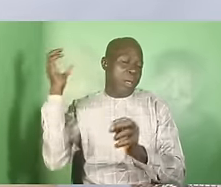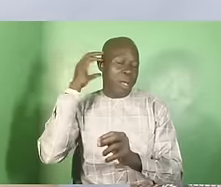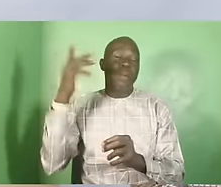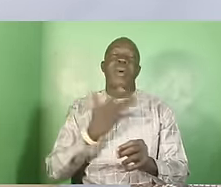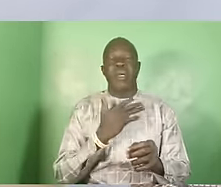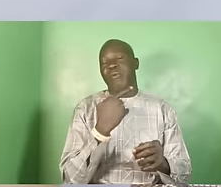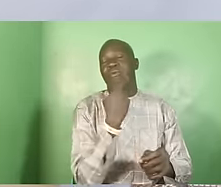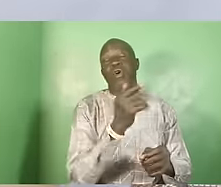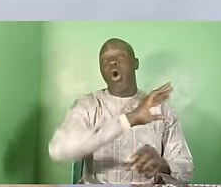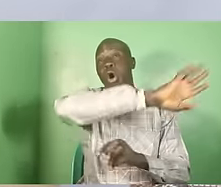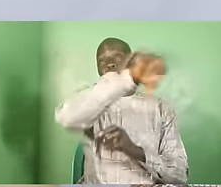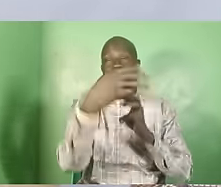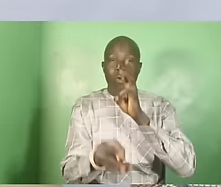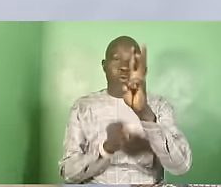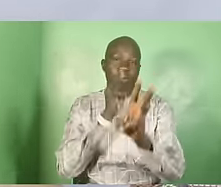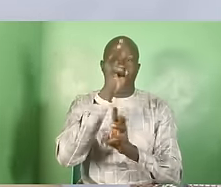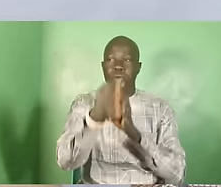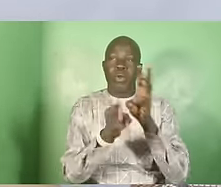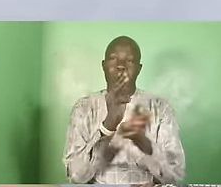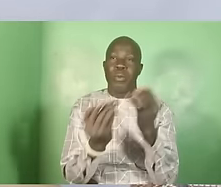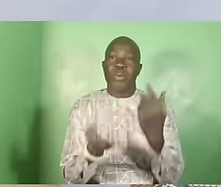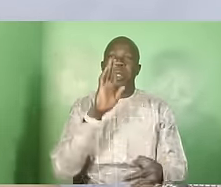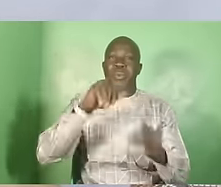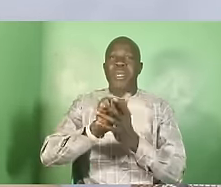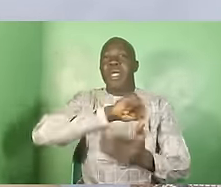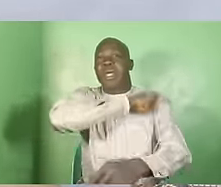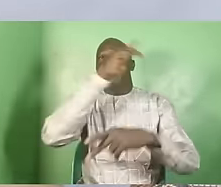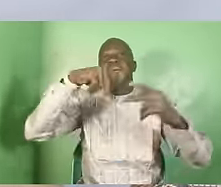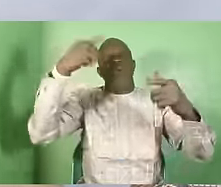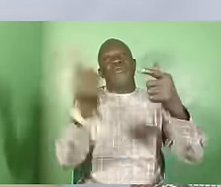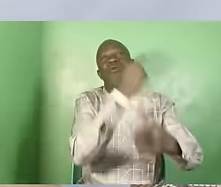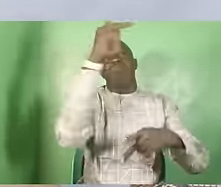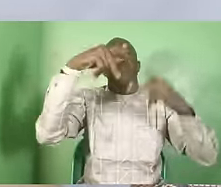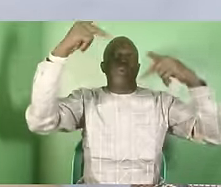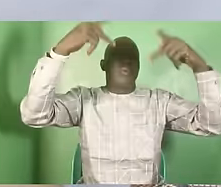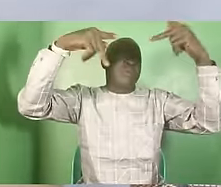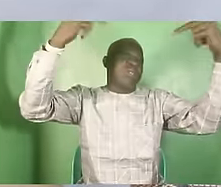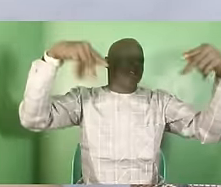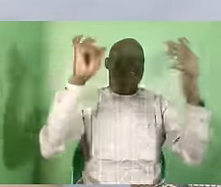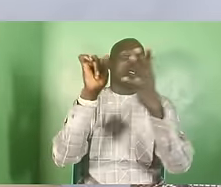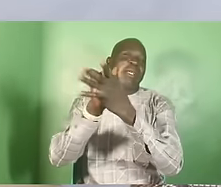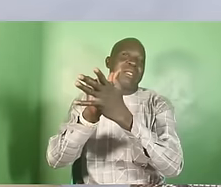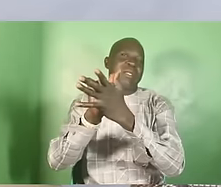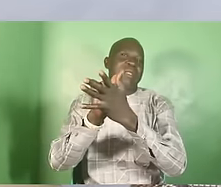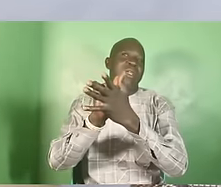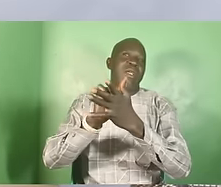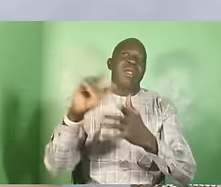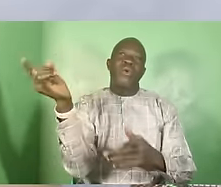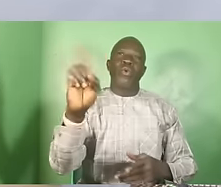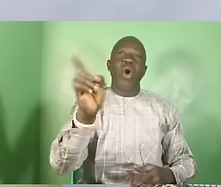hear my voice. In the whole world where you may be. I saw tell you the fourth person facing that.